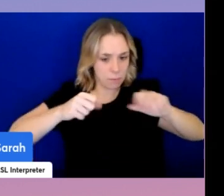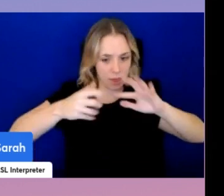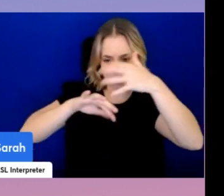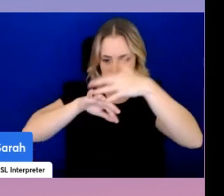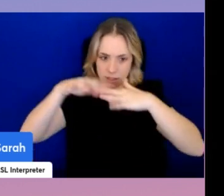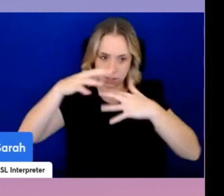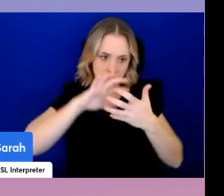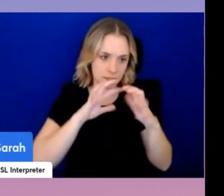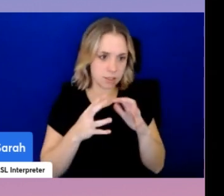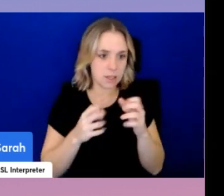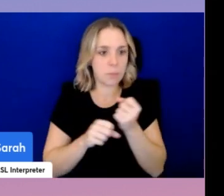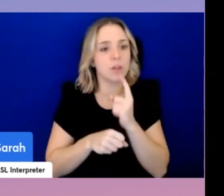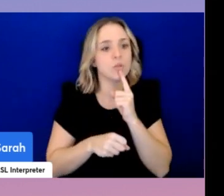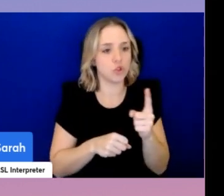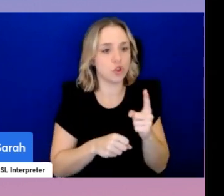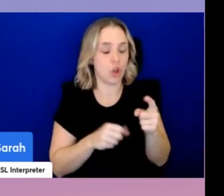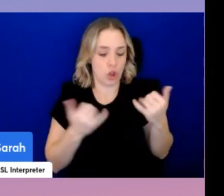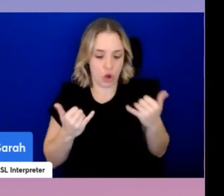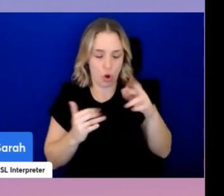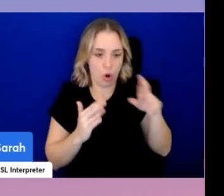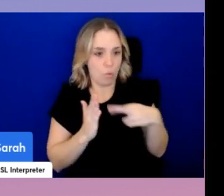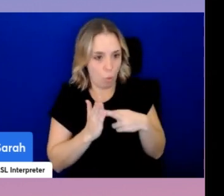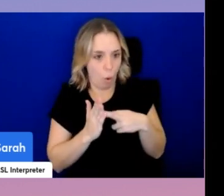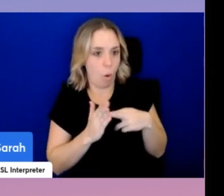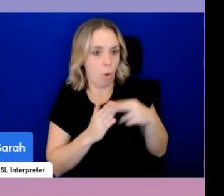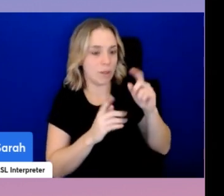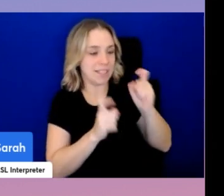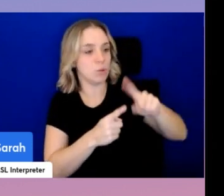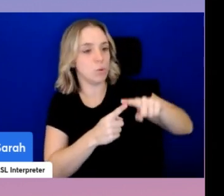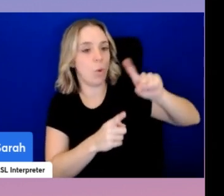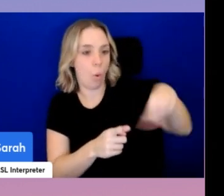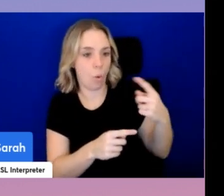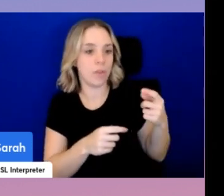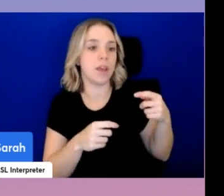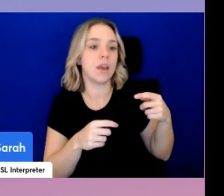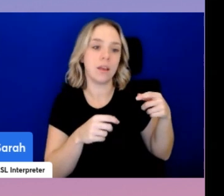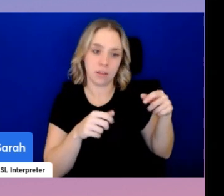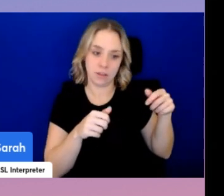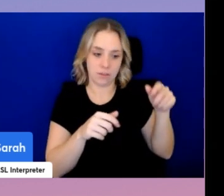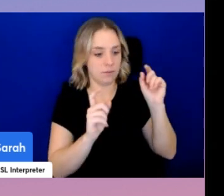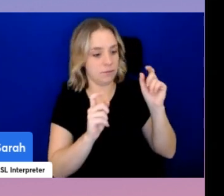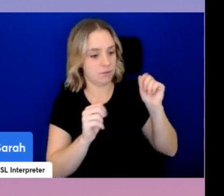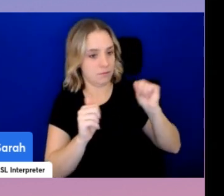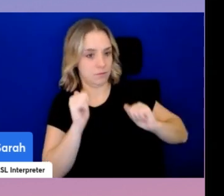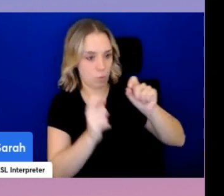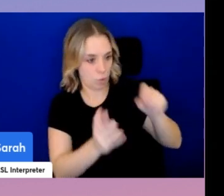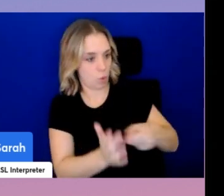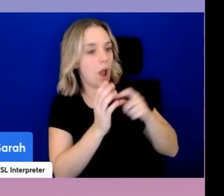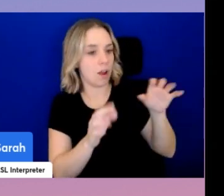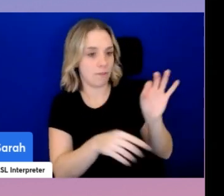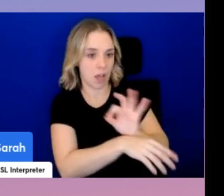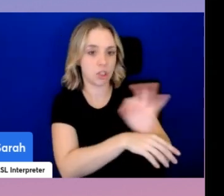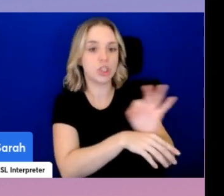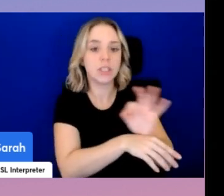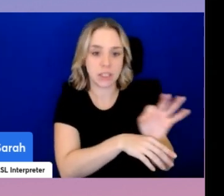is permitted to only perform the required functions. We put in place deny rules to prevent lateral